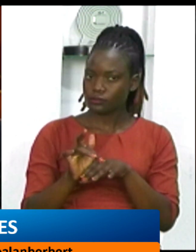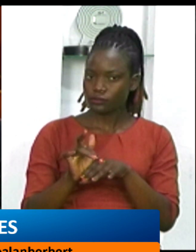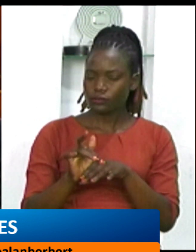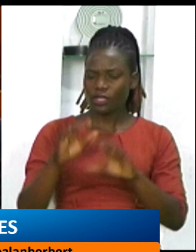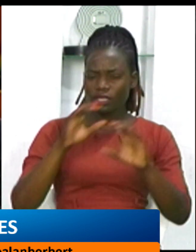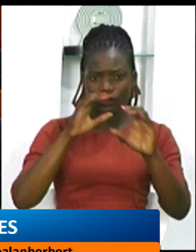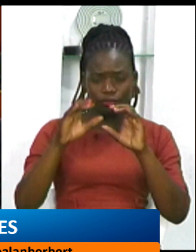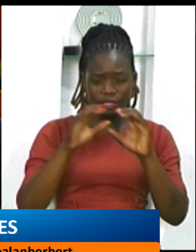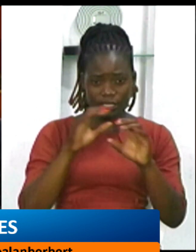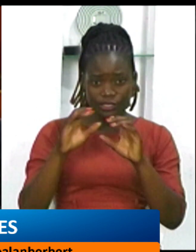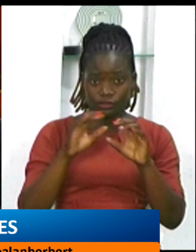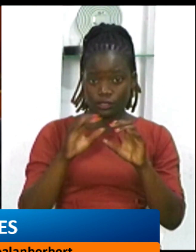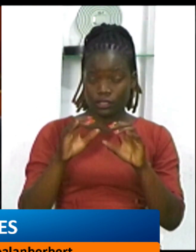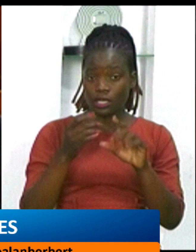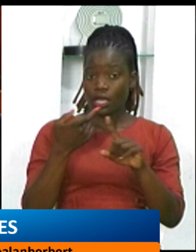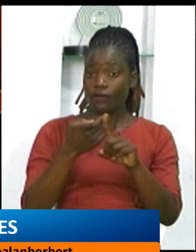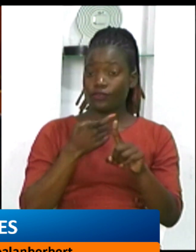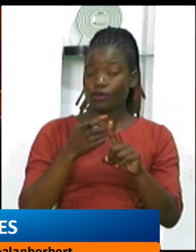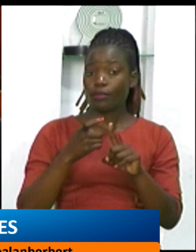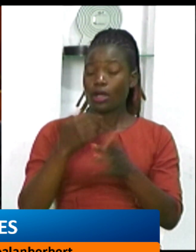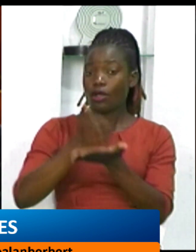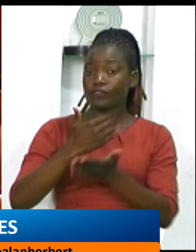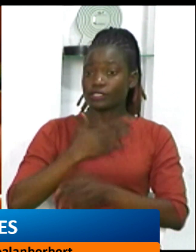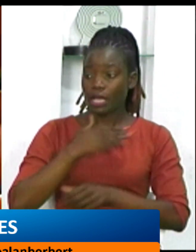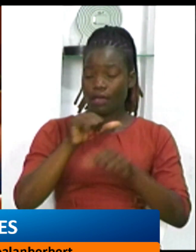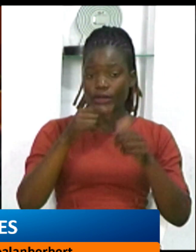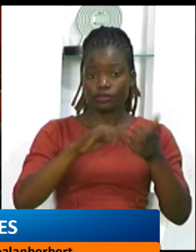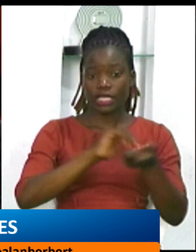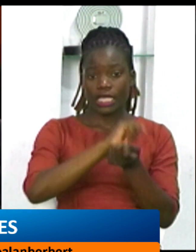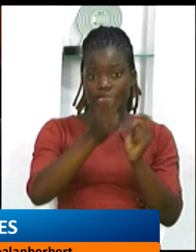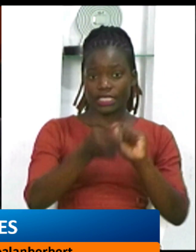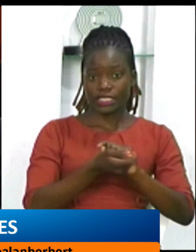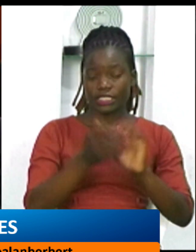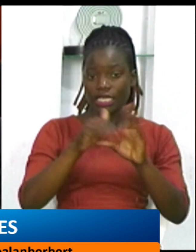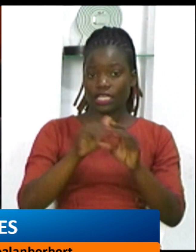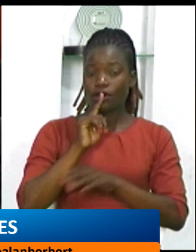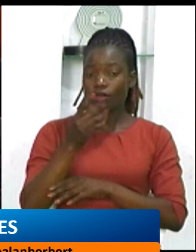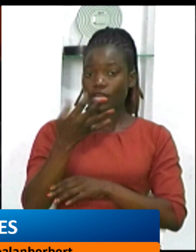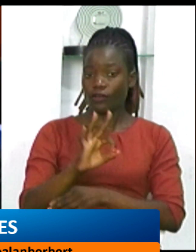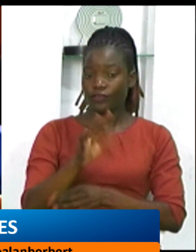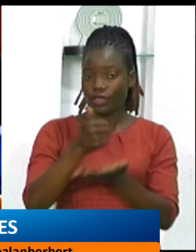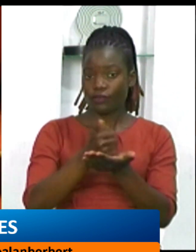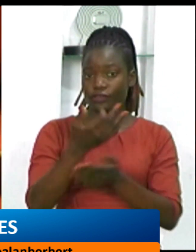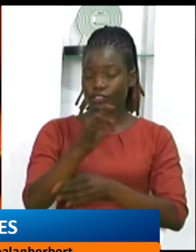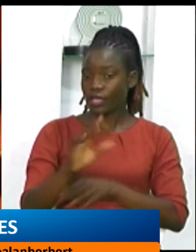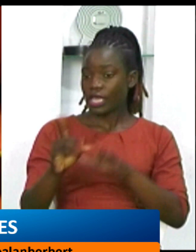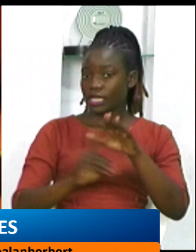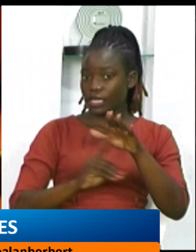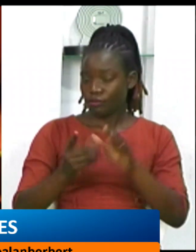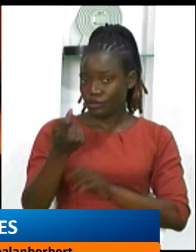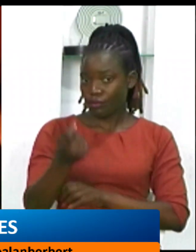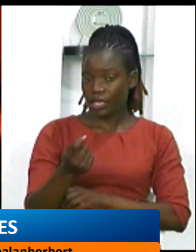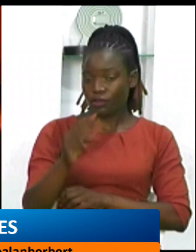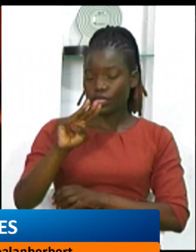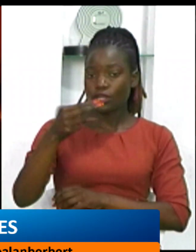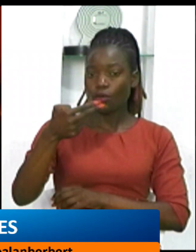communication from my office regarding the change in the holder of the office of the Deputy Minority Whip. Can then